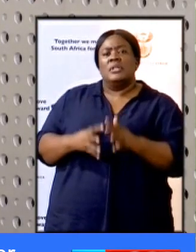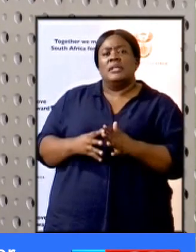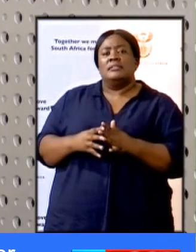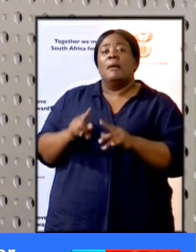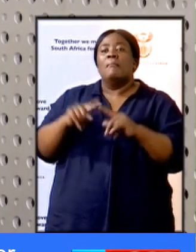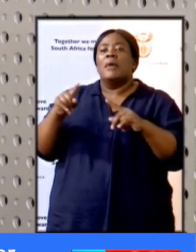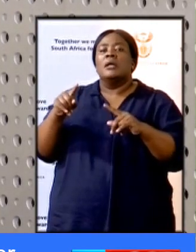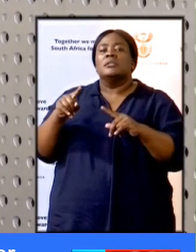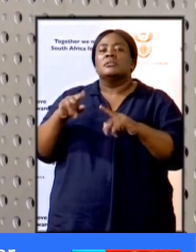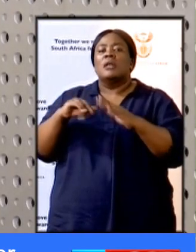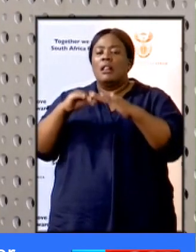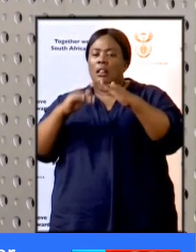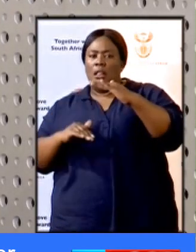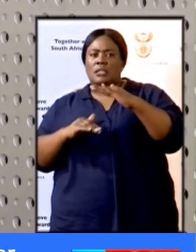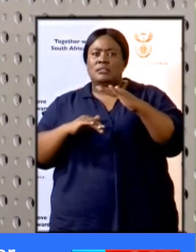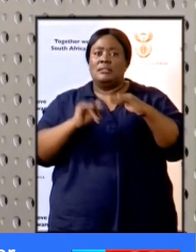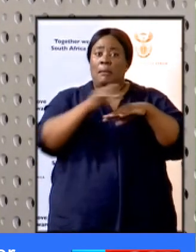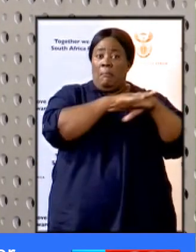basic education.